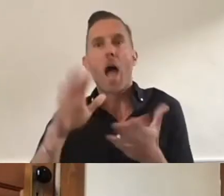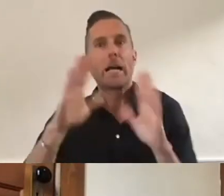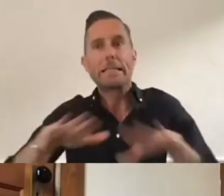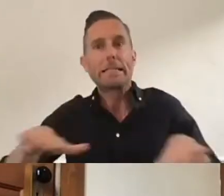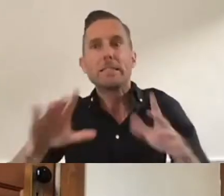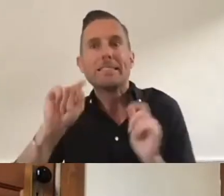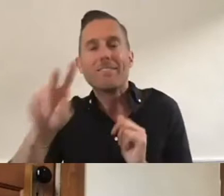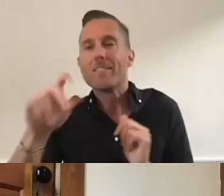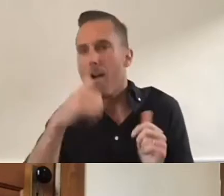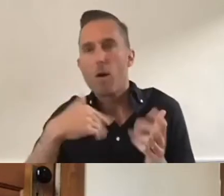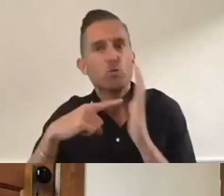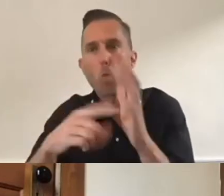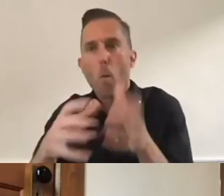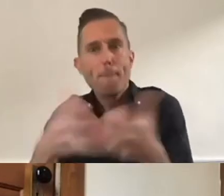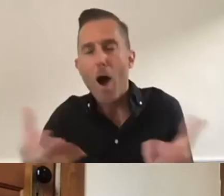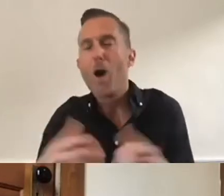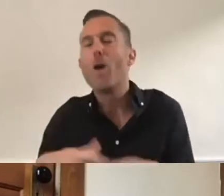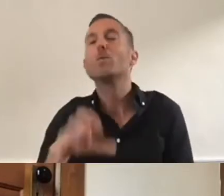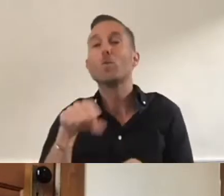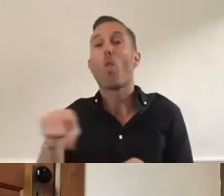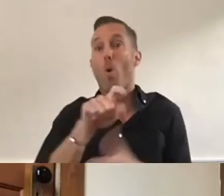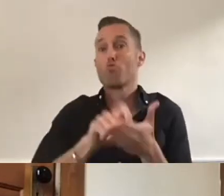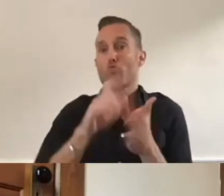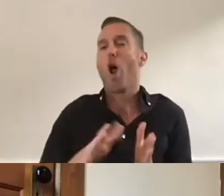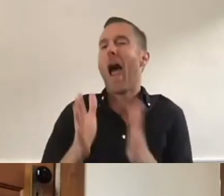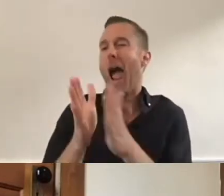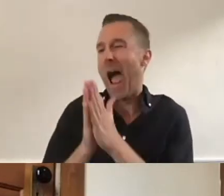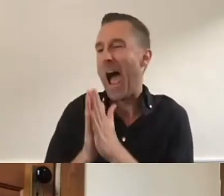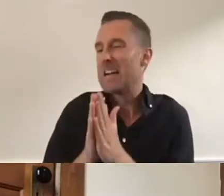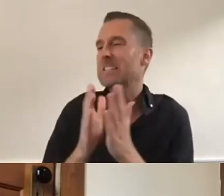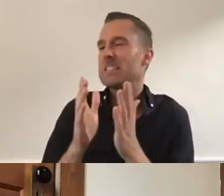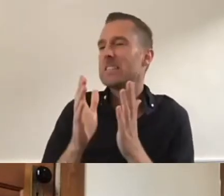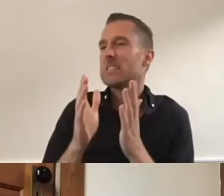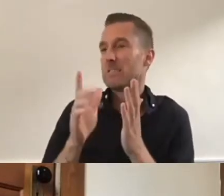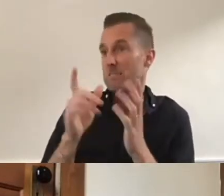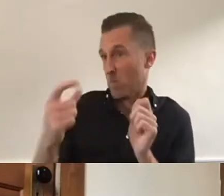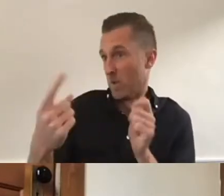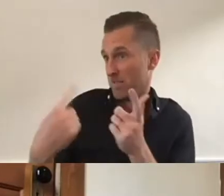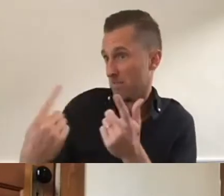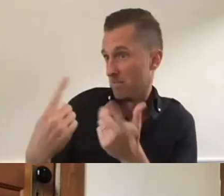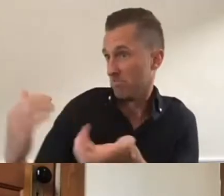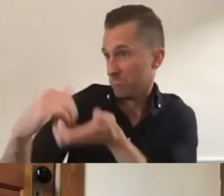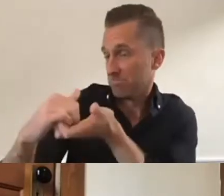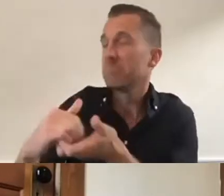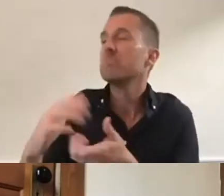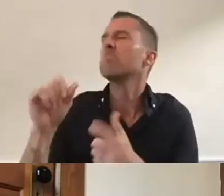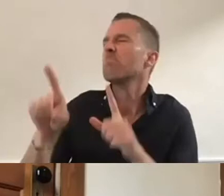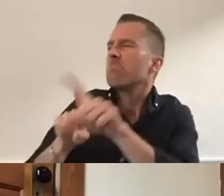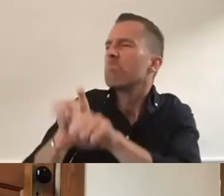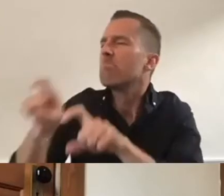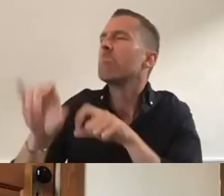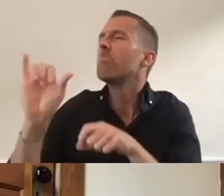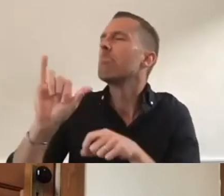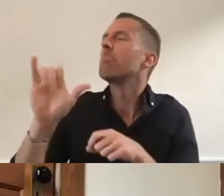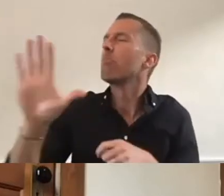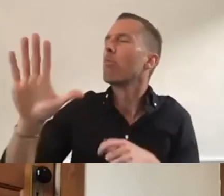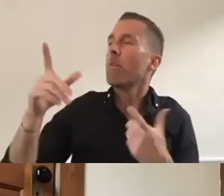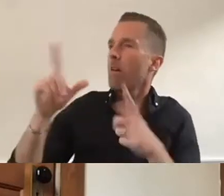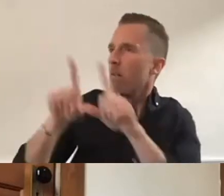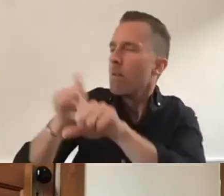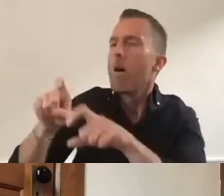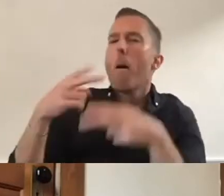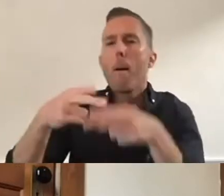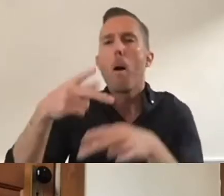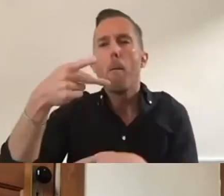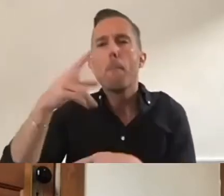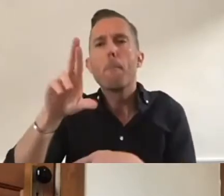they asked for questions on, specifically on her prosthetic. They also had to figure out,